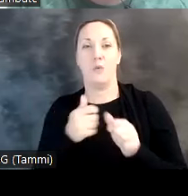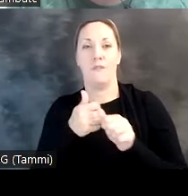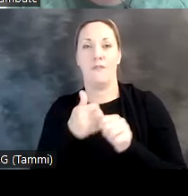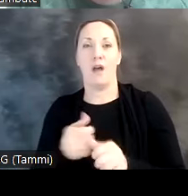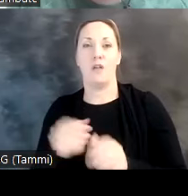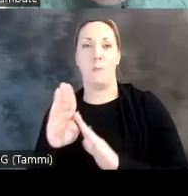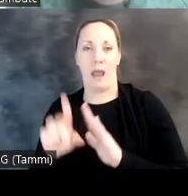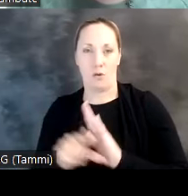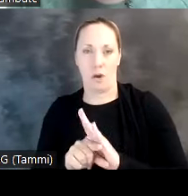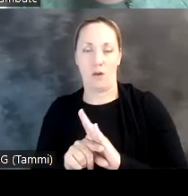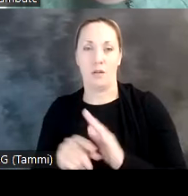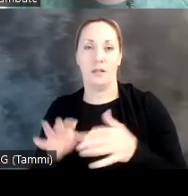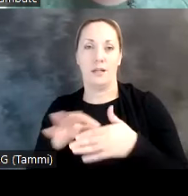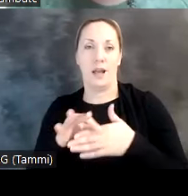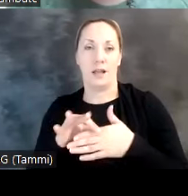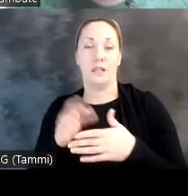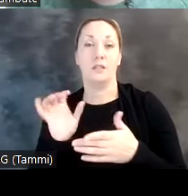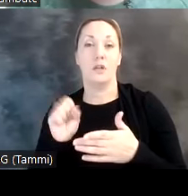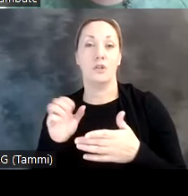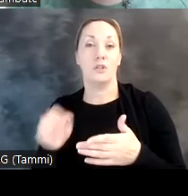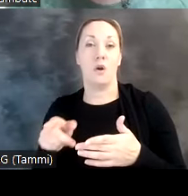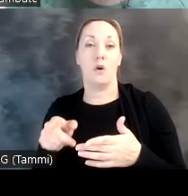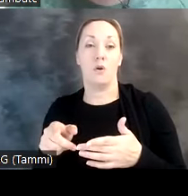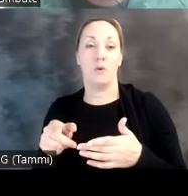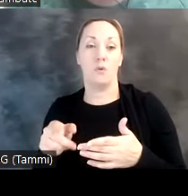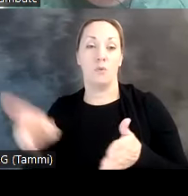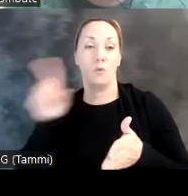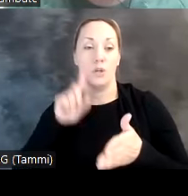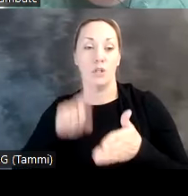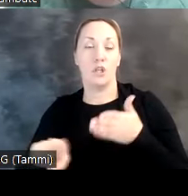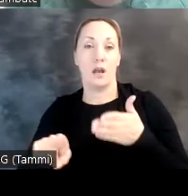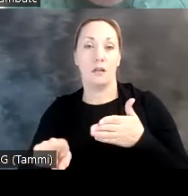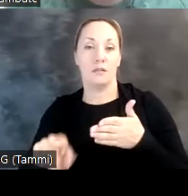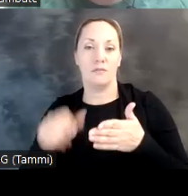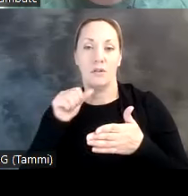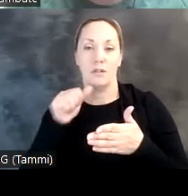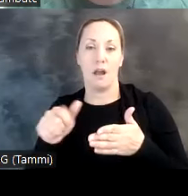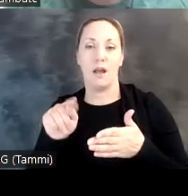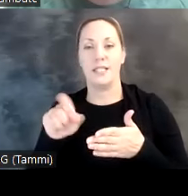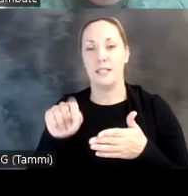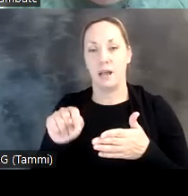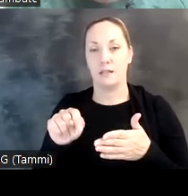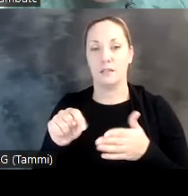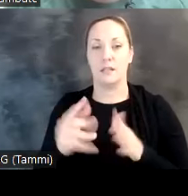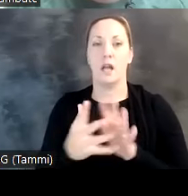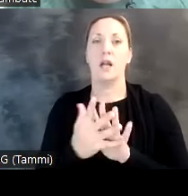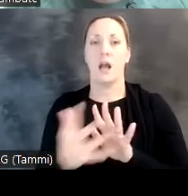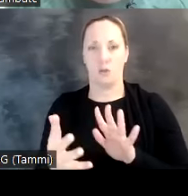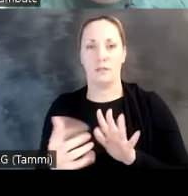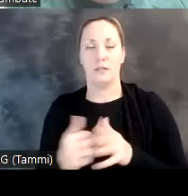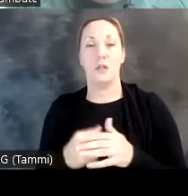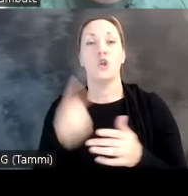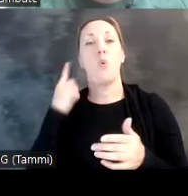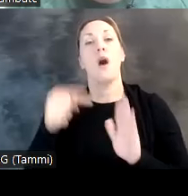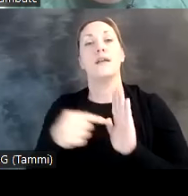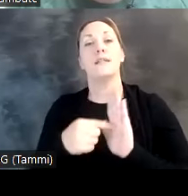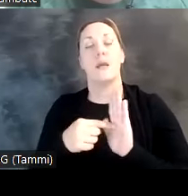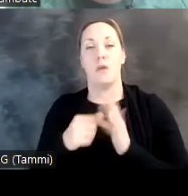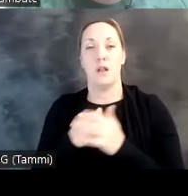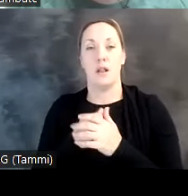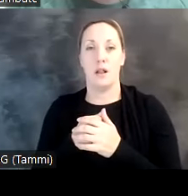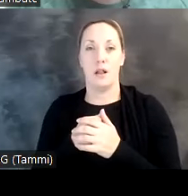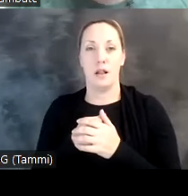content. So in such cases, you will have to check for non-text contrast requirement. Okay. So one quick example, if